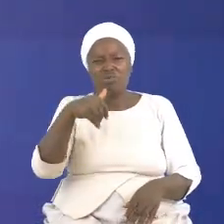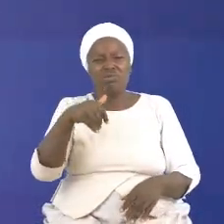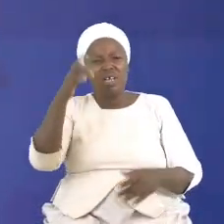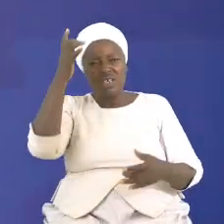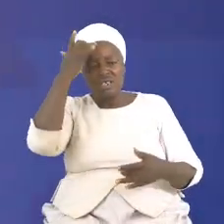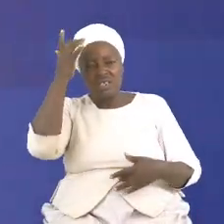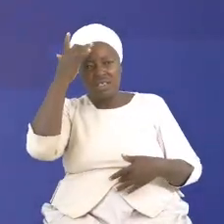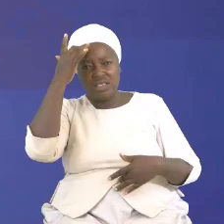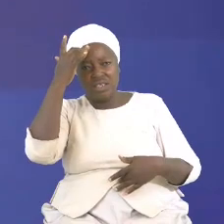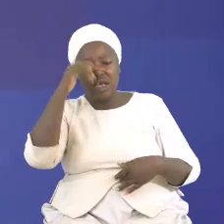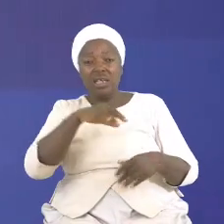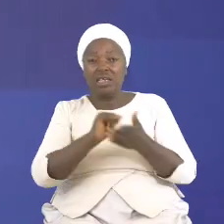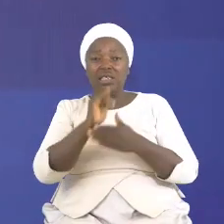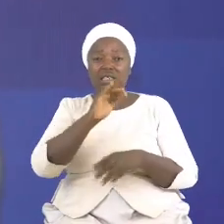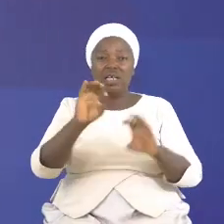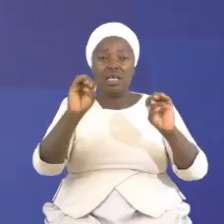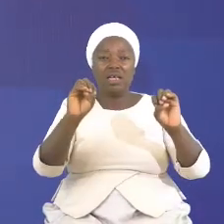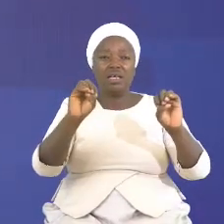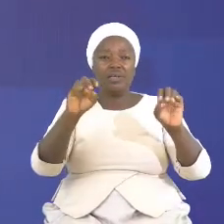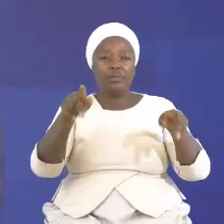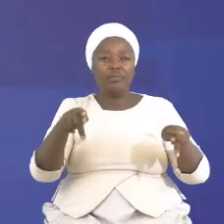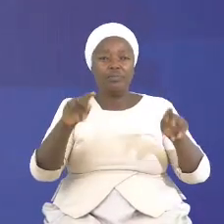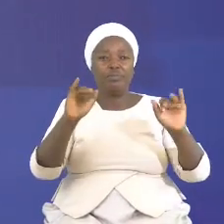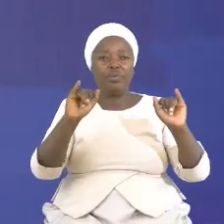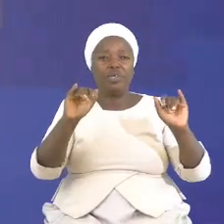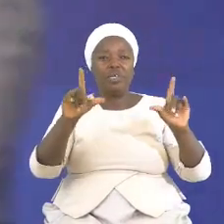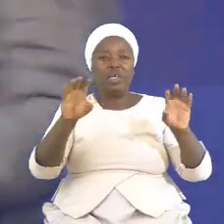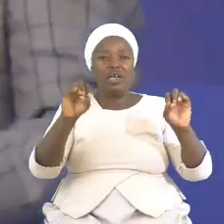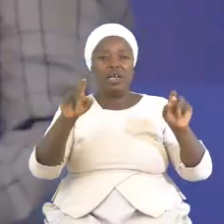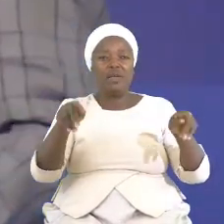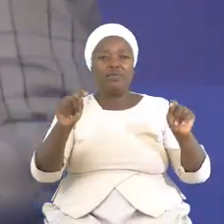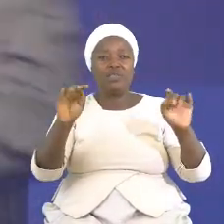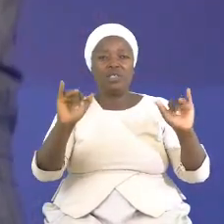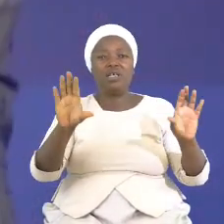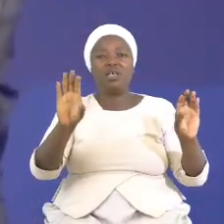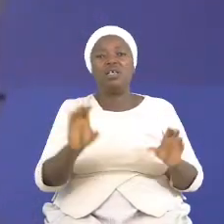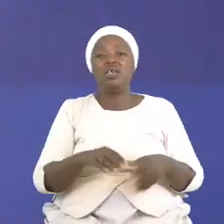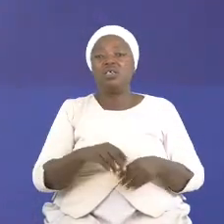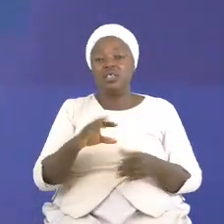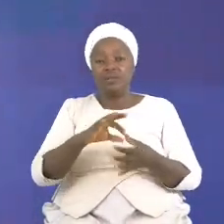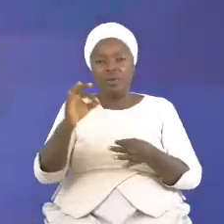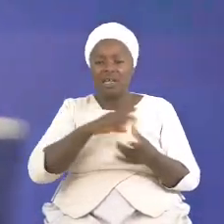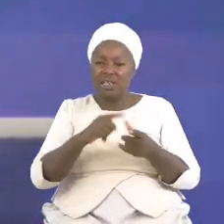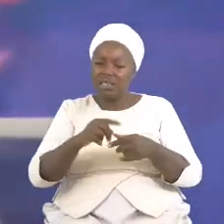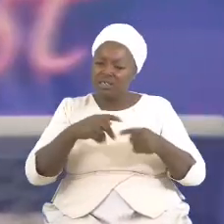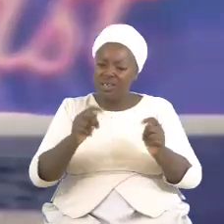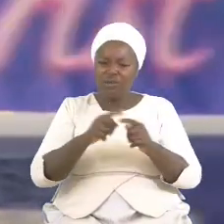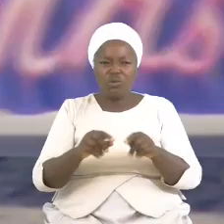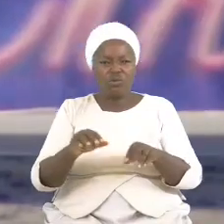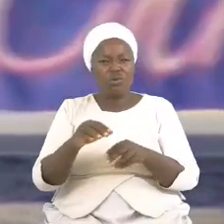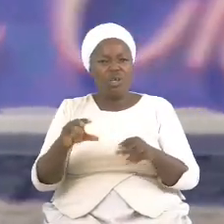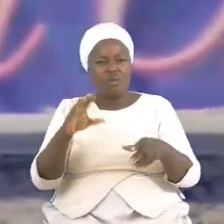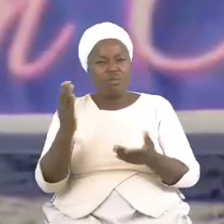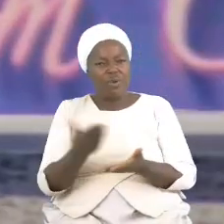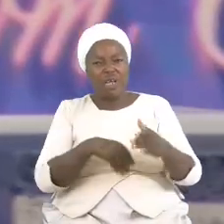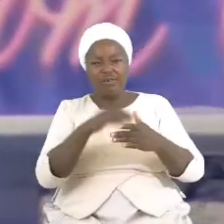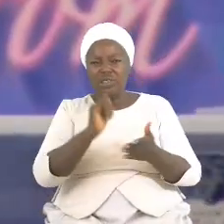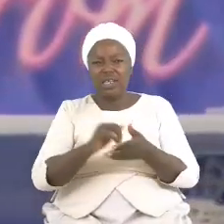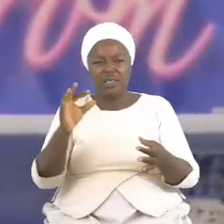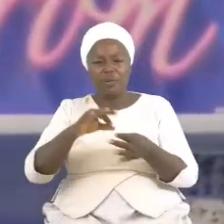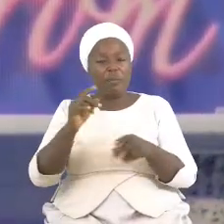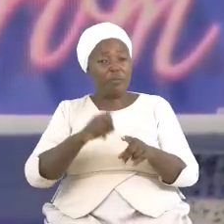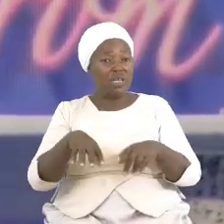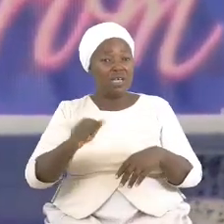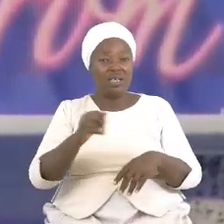they tried to cast him out, and they could not. And they said, why? We should be asking the question, why, in